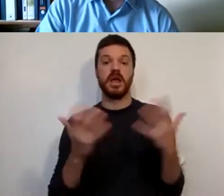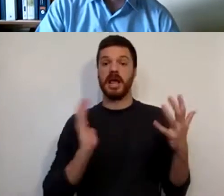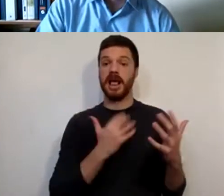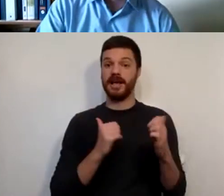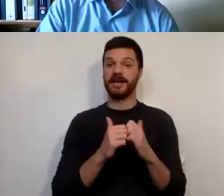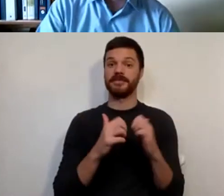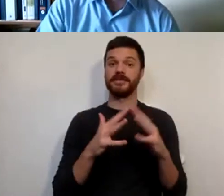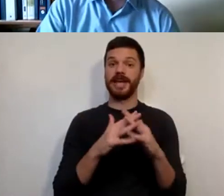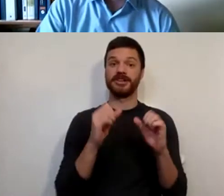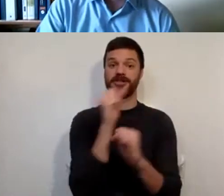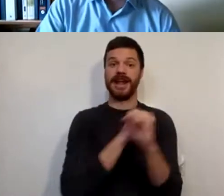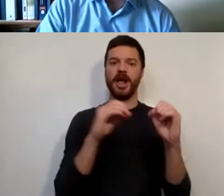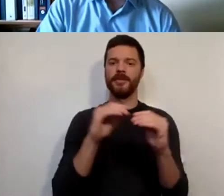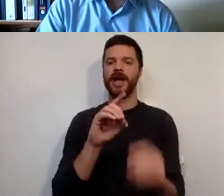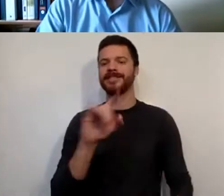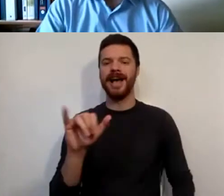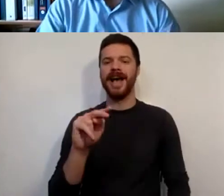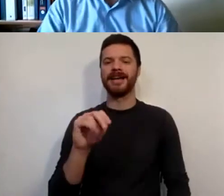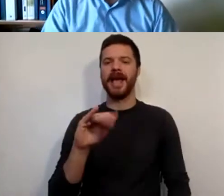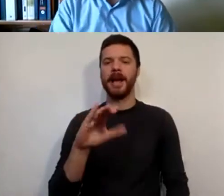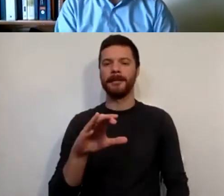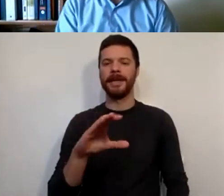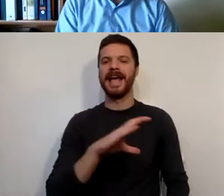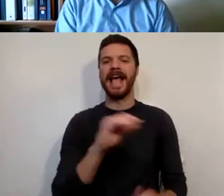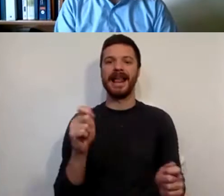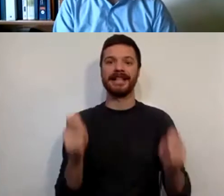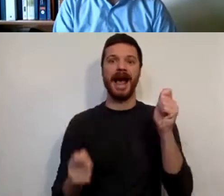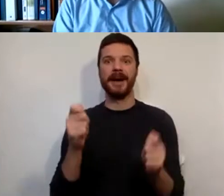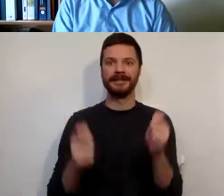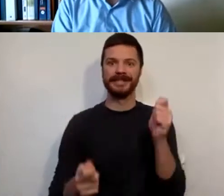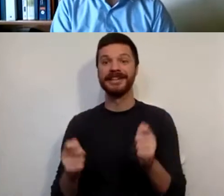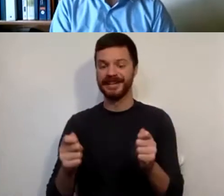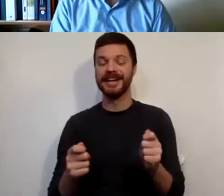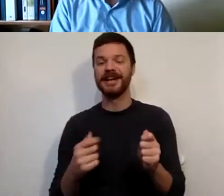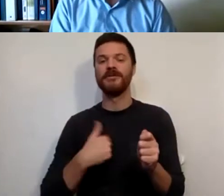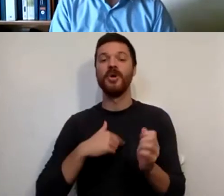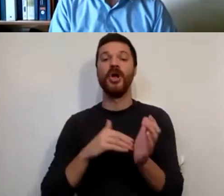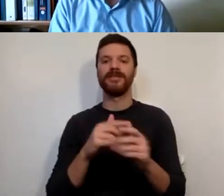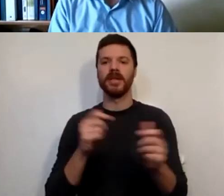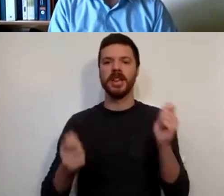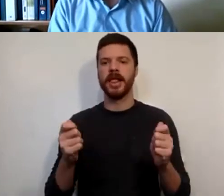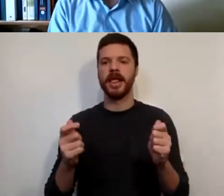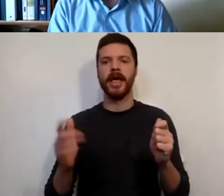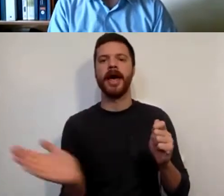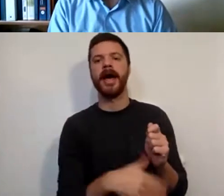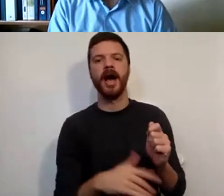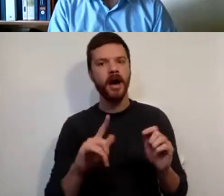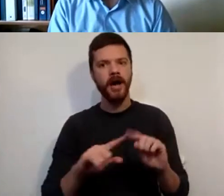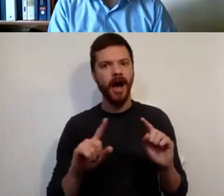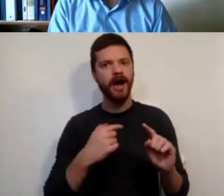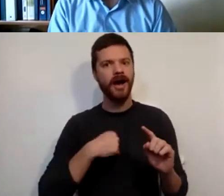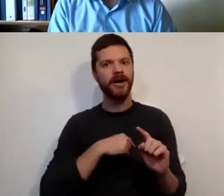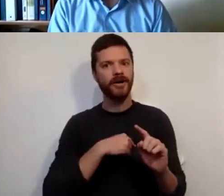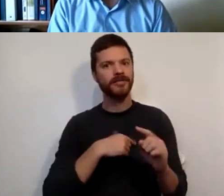are much more dynamic and adaptive than we like to admit, and we sweep a lot of that variation under the rug. And so that's what the last slides